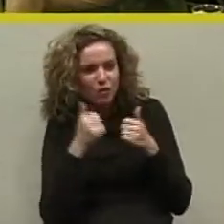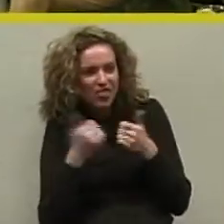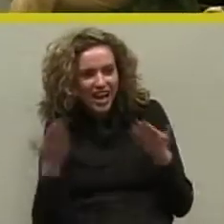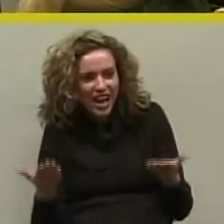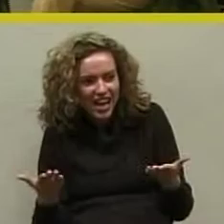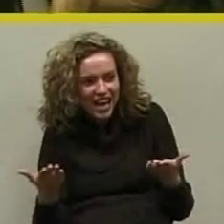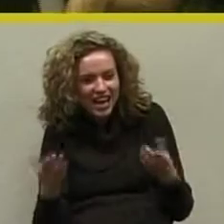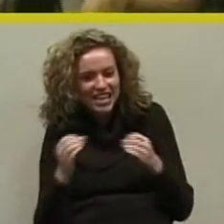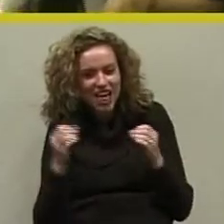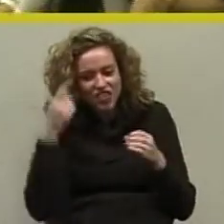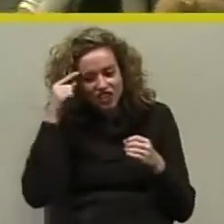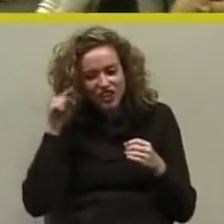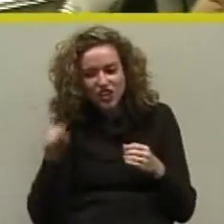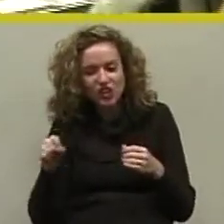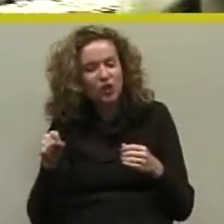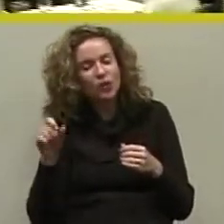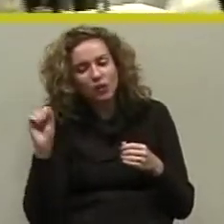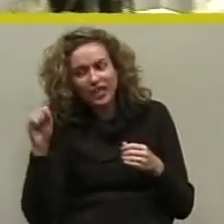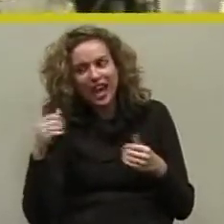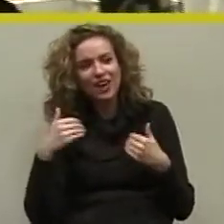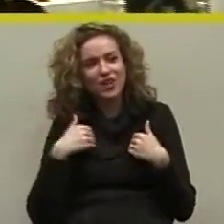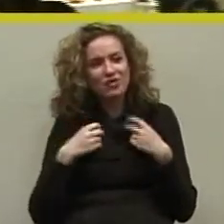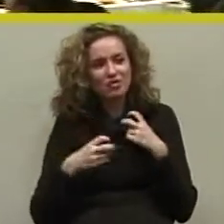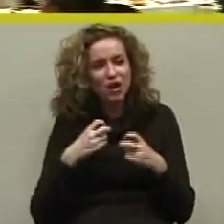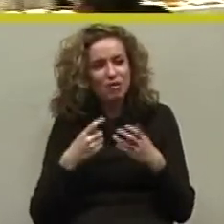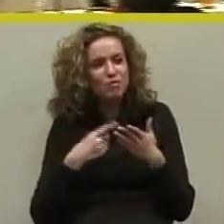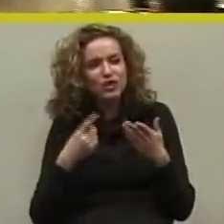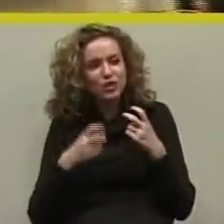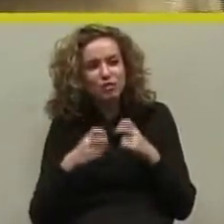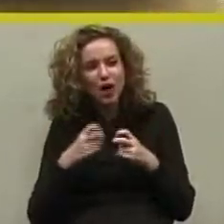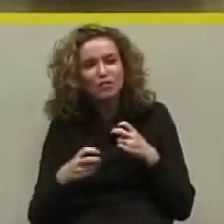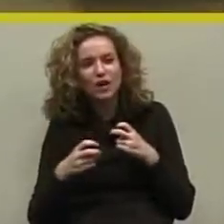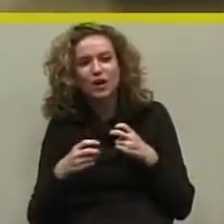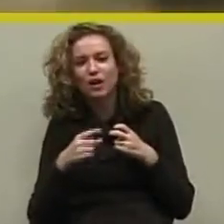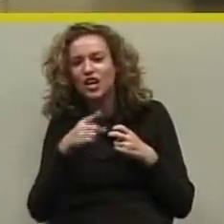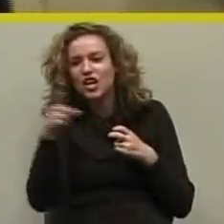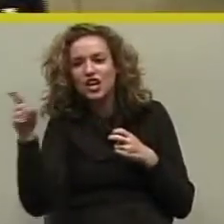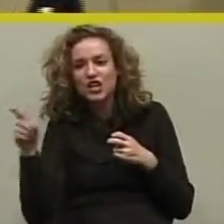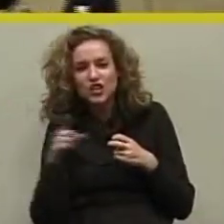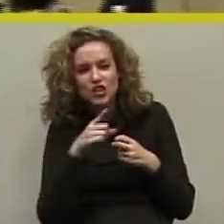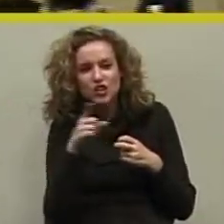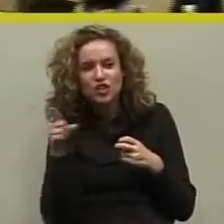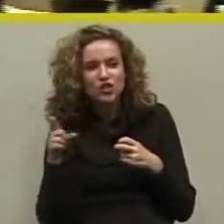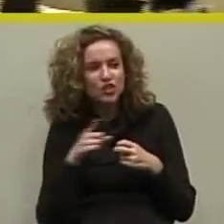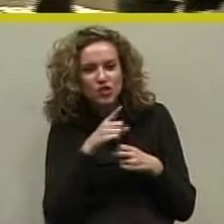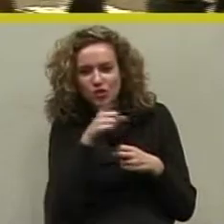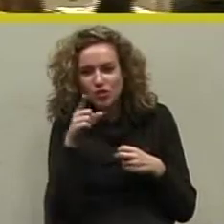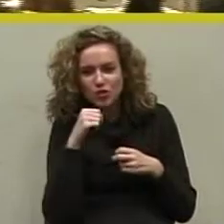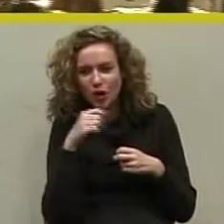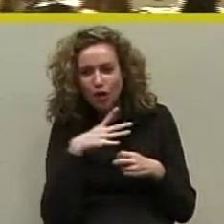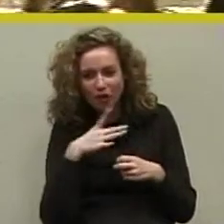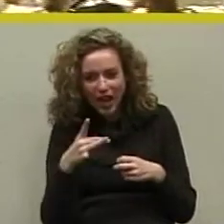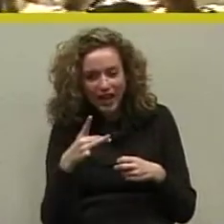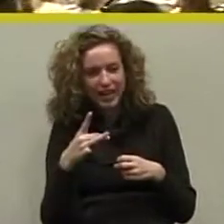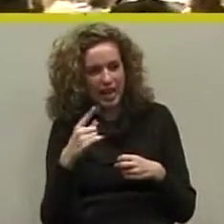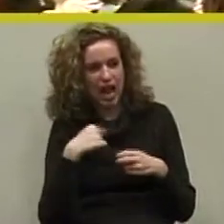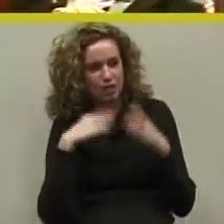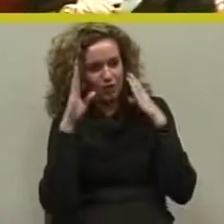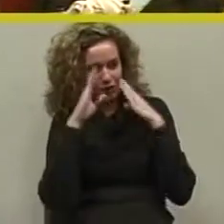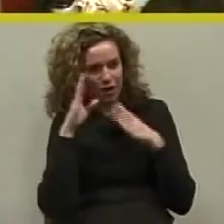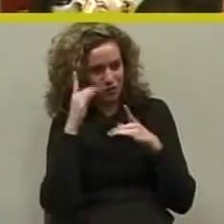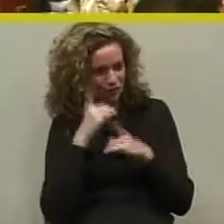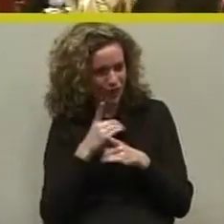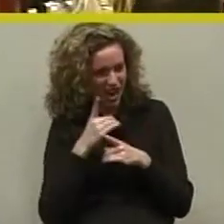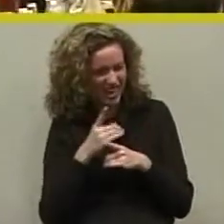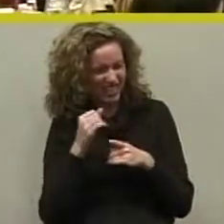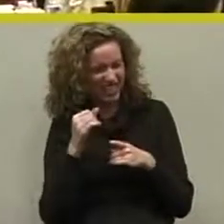That's socially Well, it acceptable. is. What's going to be the problem? Yeah, you guys don't like it, right? And so all of a sudden you're going to get me in trouble. Now let's say we don't go to